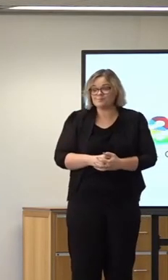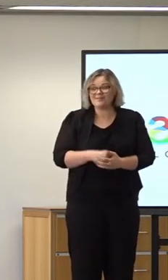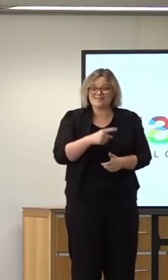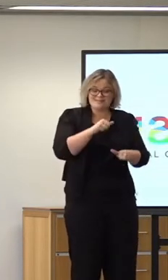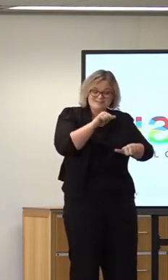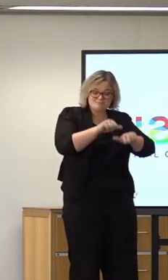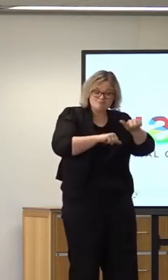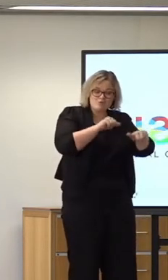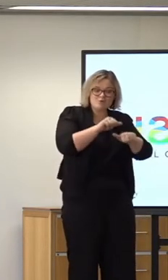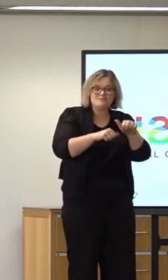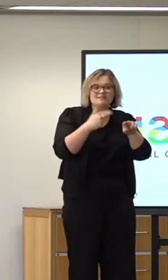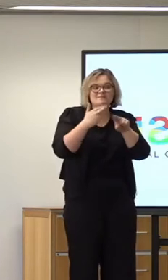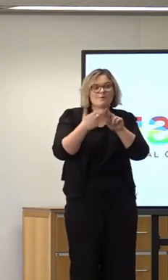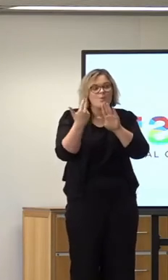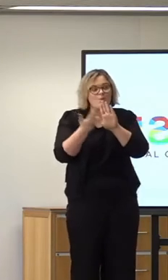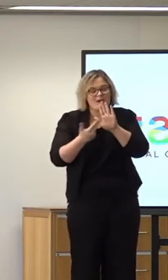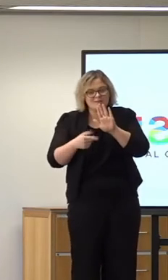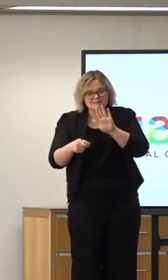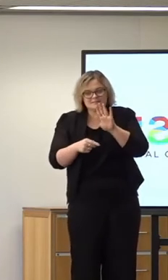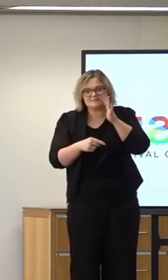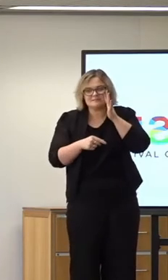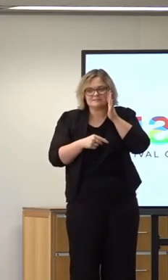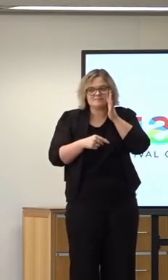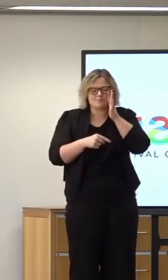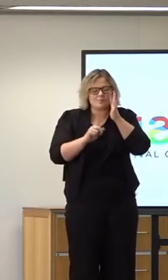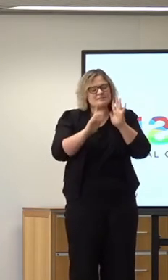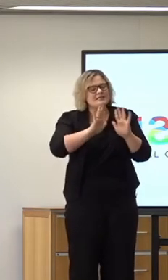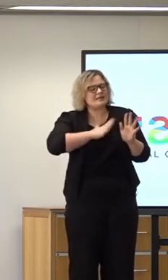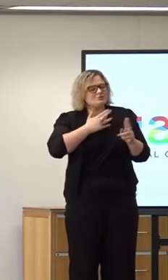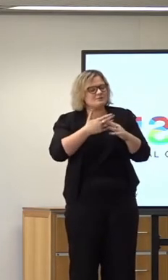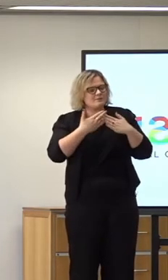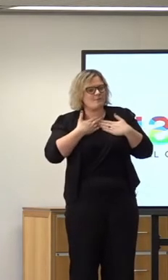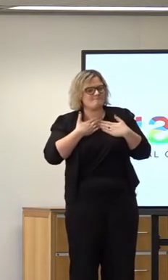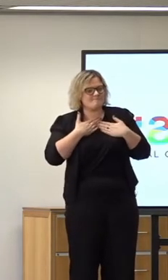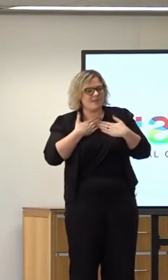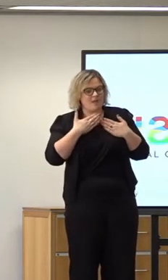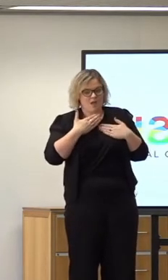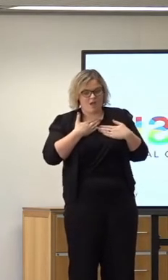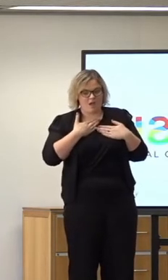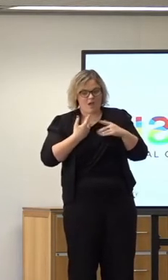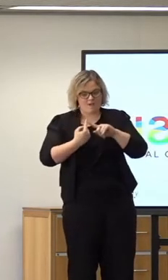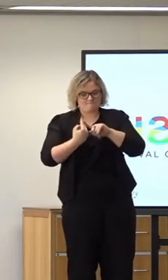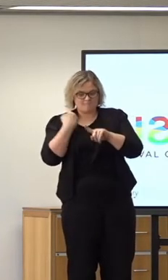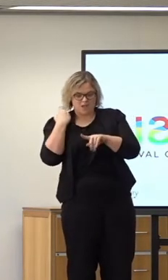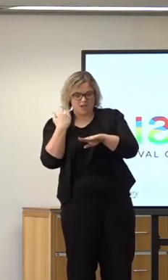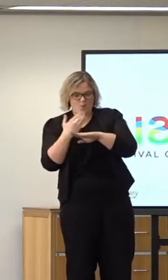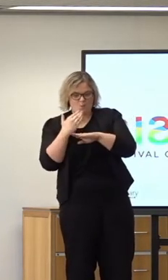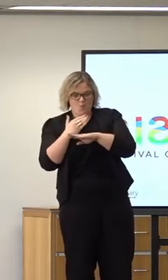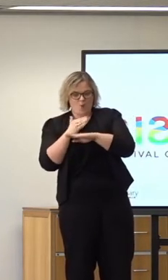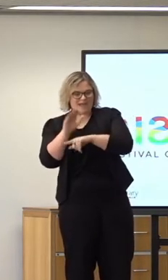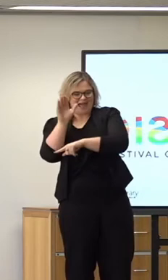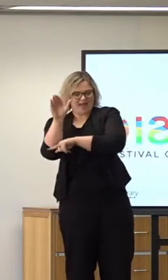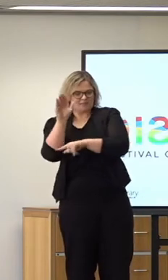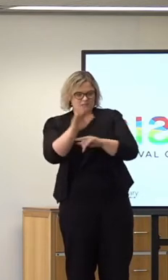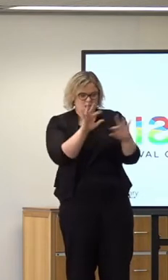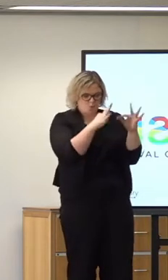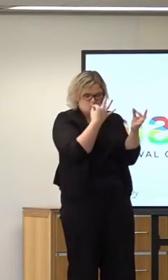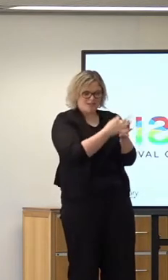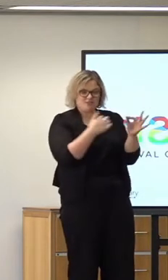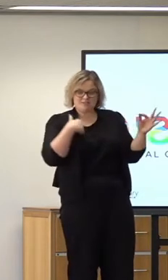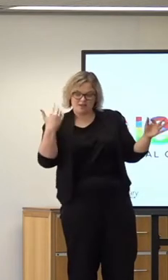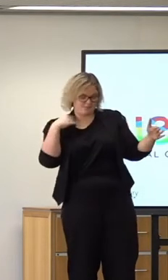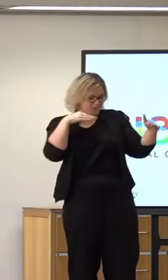process of commissioning artists, particularly, I mean, the interesting thing for me is coming in, being someone as an artist who's worked outside an organisation and coming in and seeing